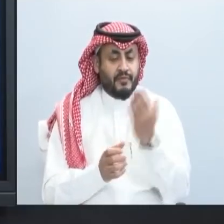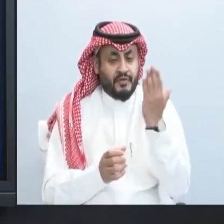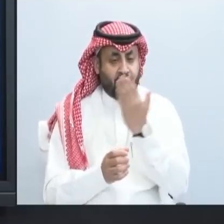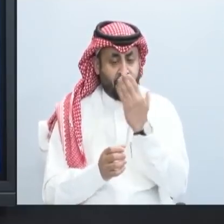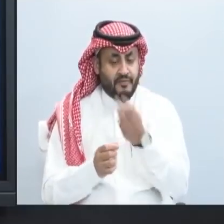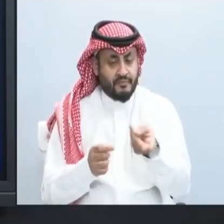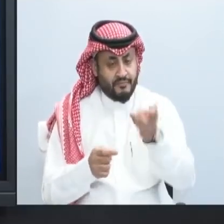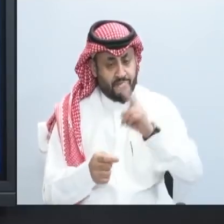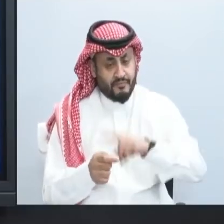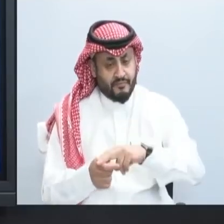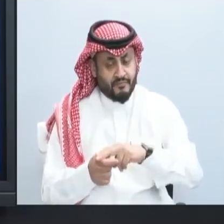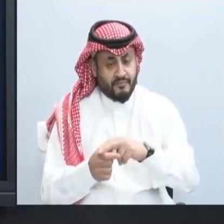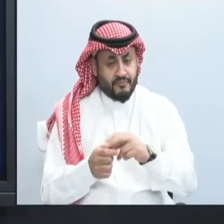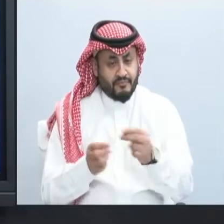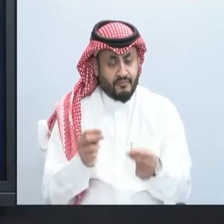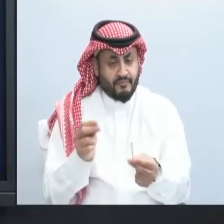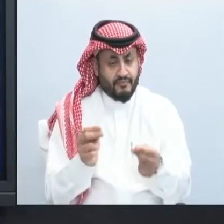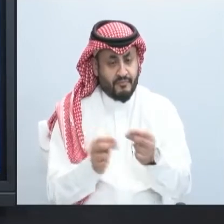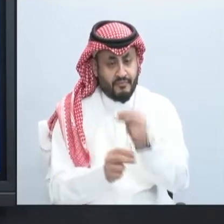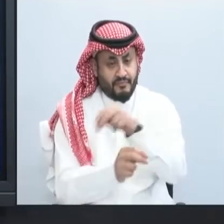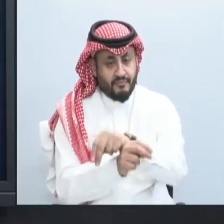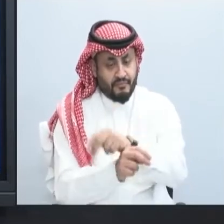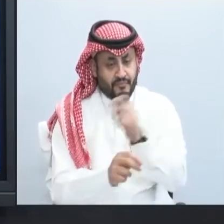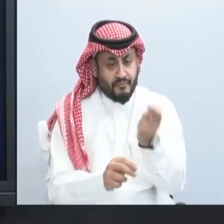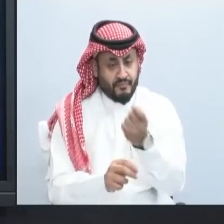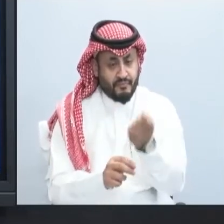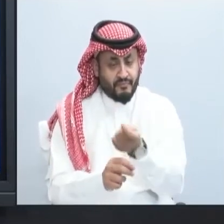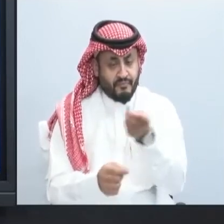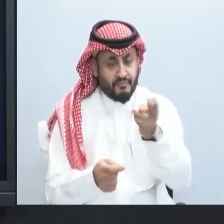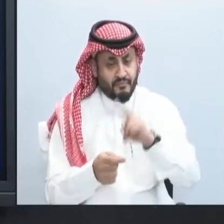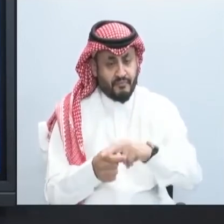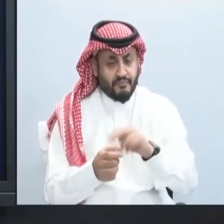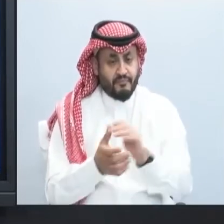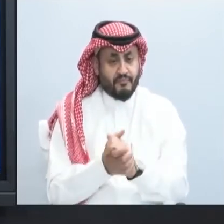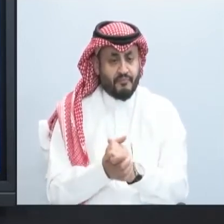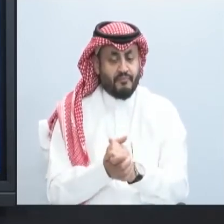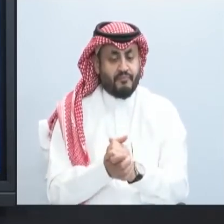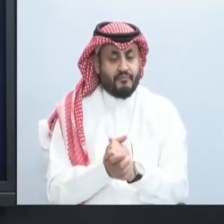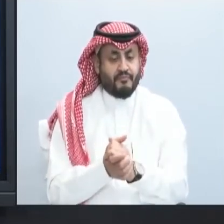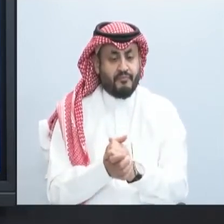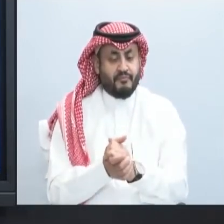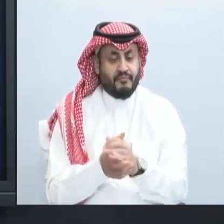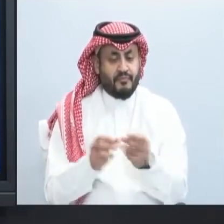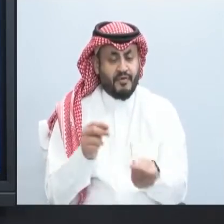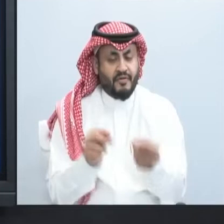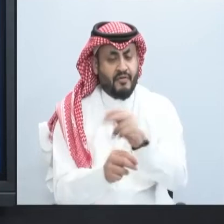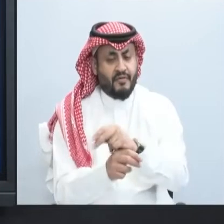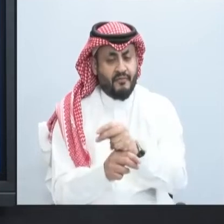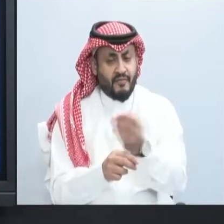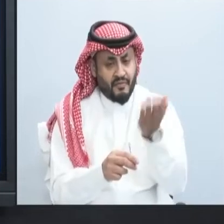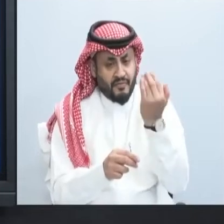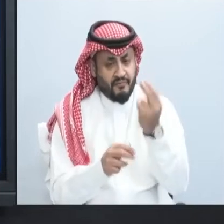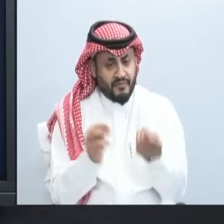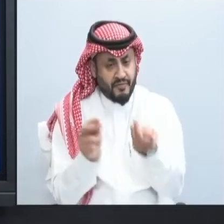story again and try to rewrite it. Rewrite it meaning by changing the verbs in